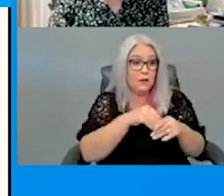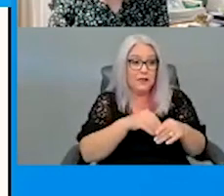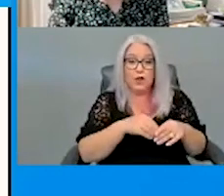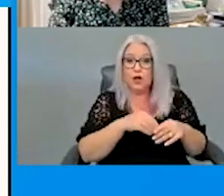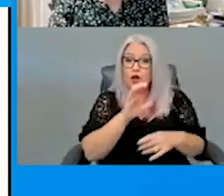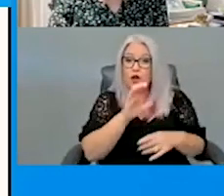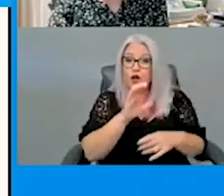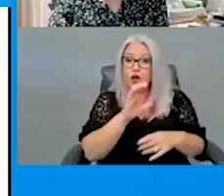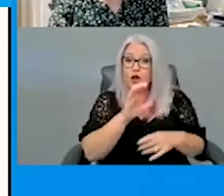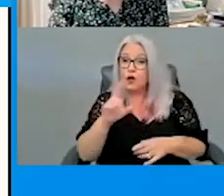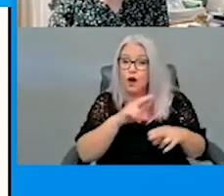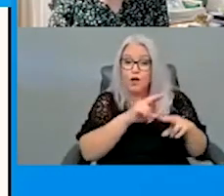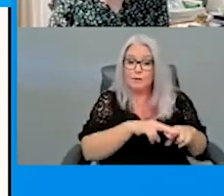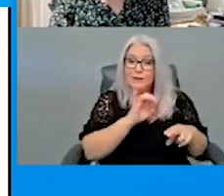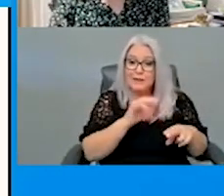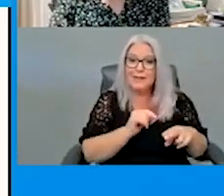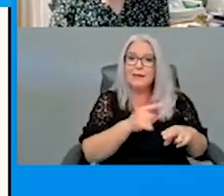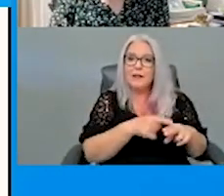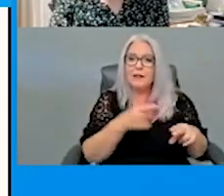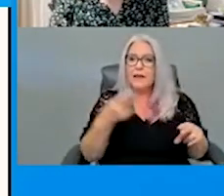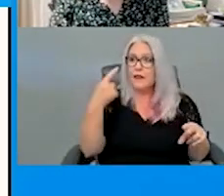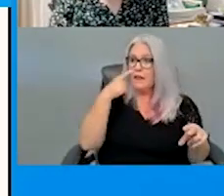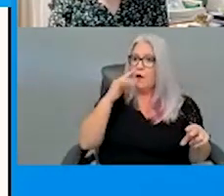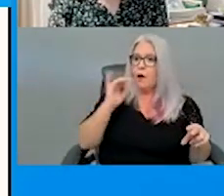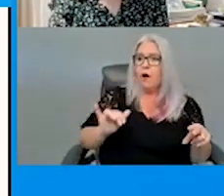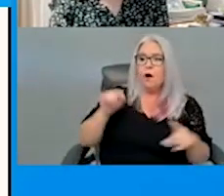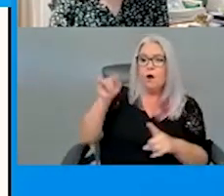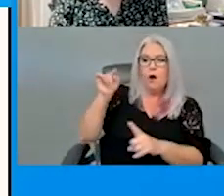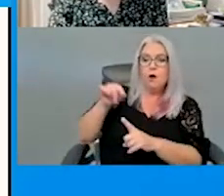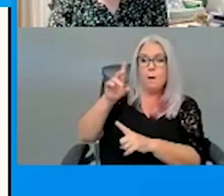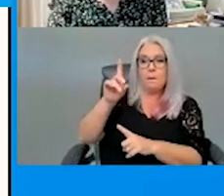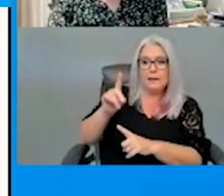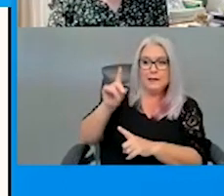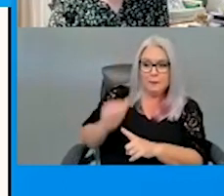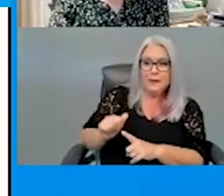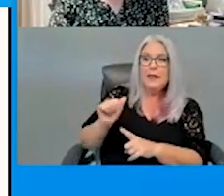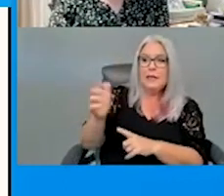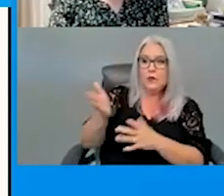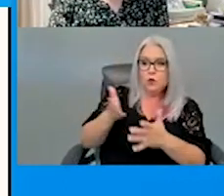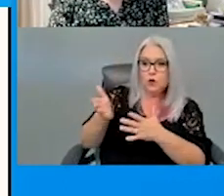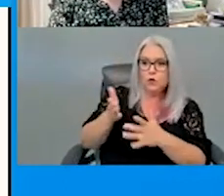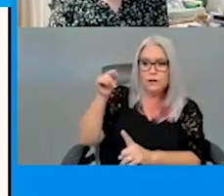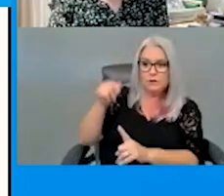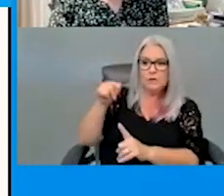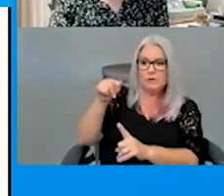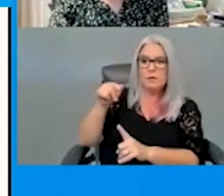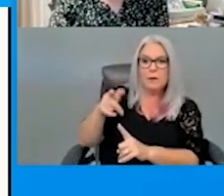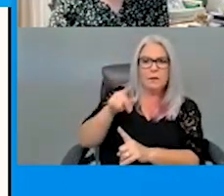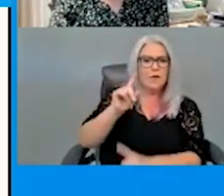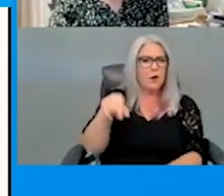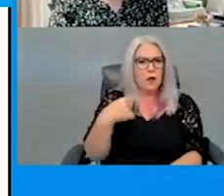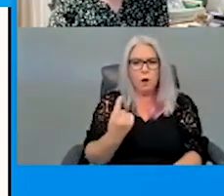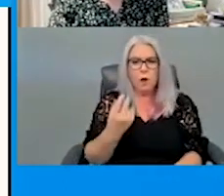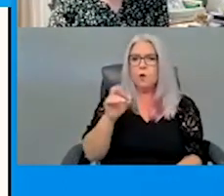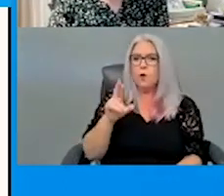the assumption that a person with a disability who uses their services would be by themselves or accompanied by a